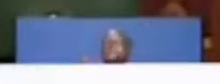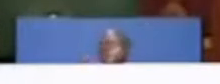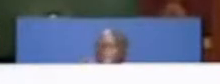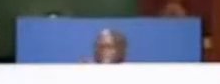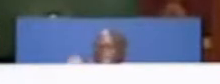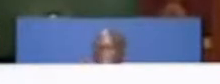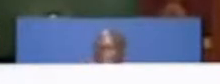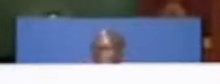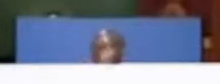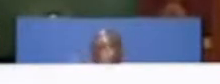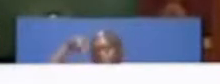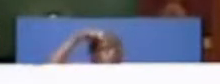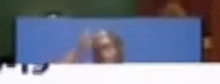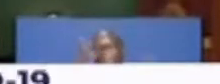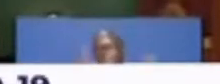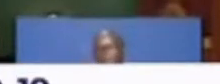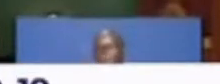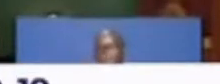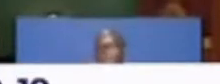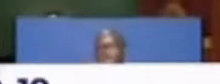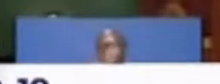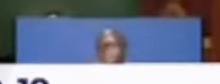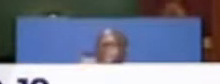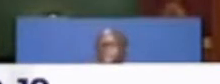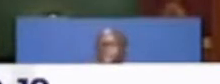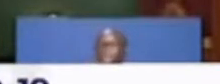graduates of KMTC was